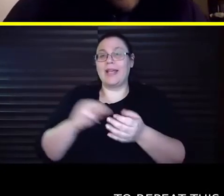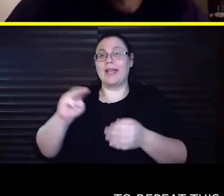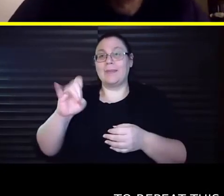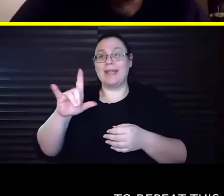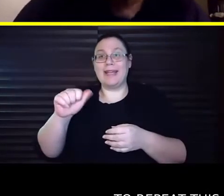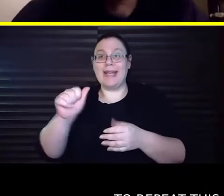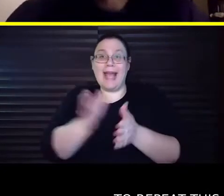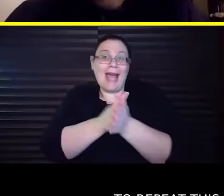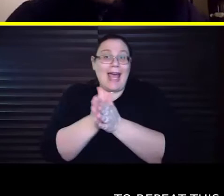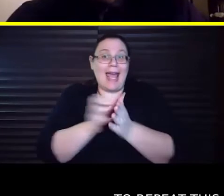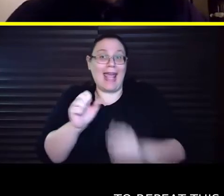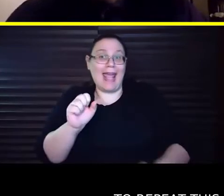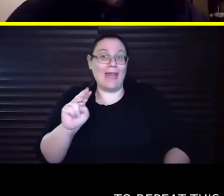enthusiast,